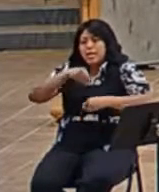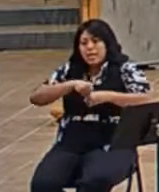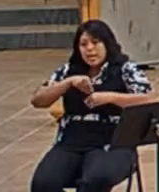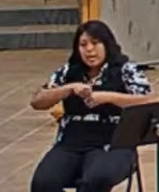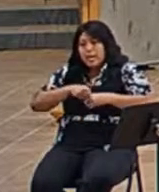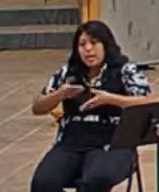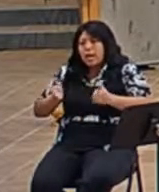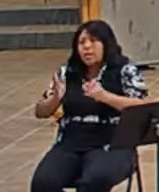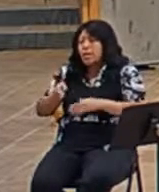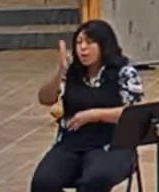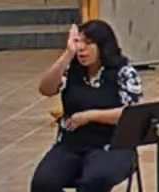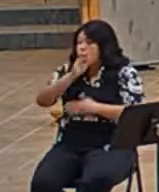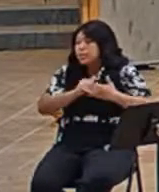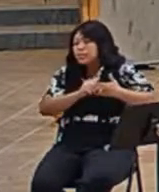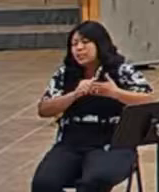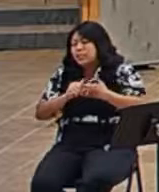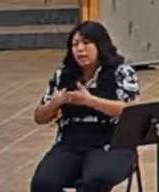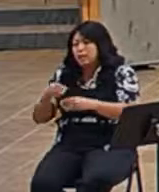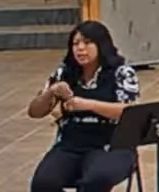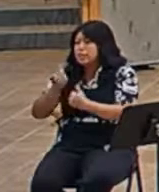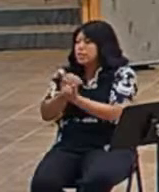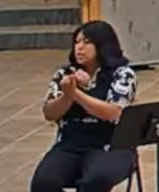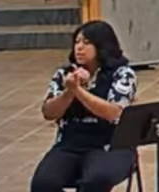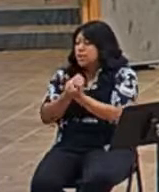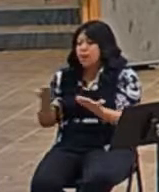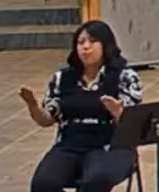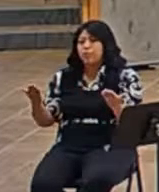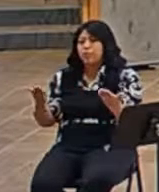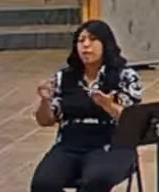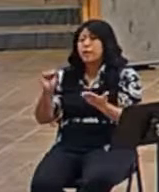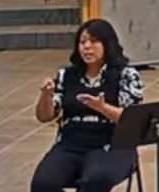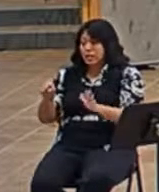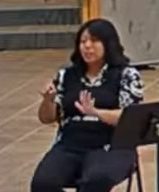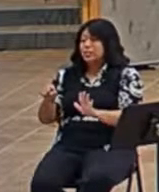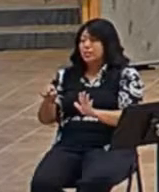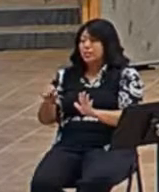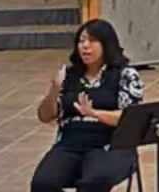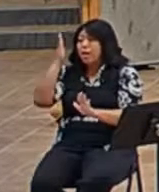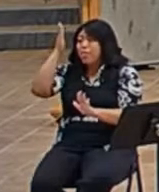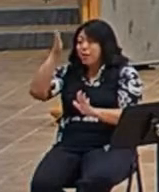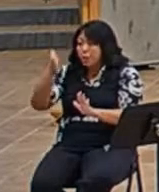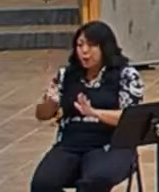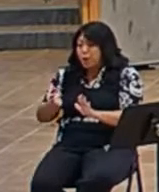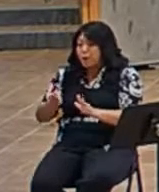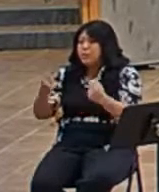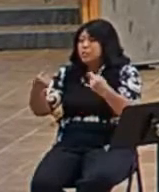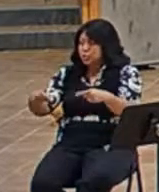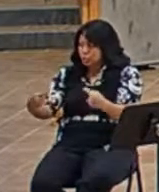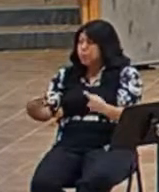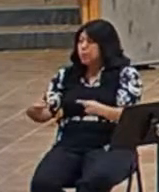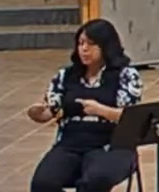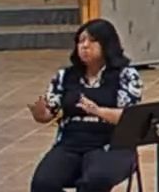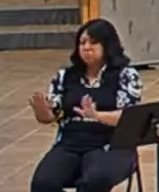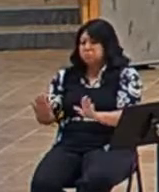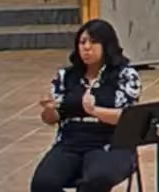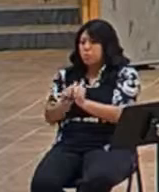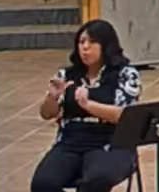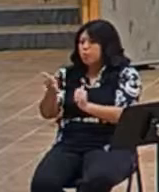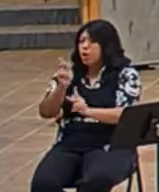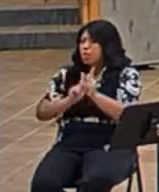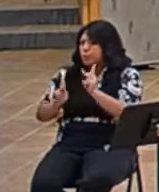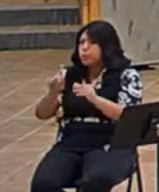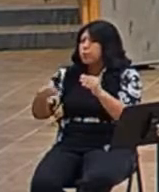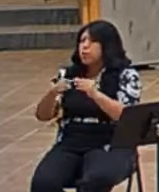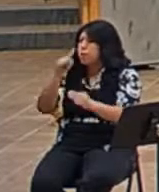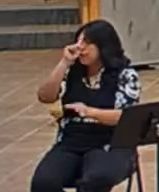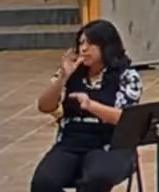Allow God to guide us in all things. Yes, there will be disagreements with